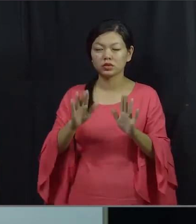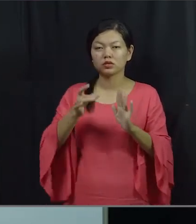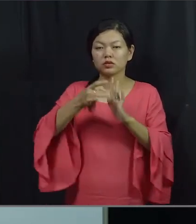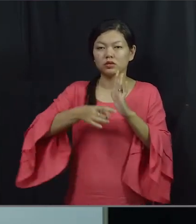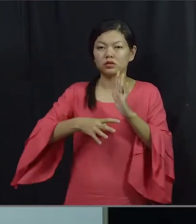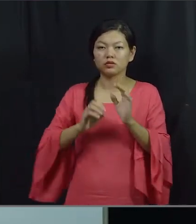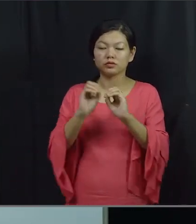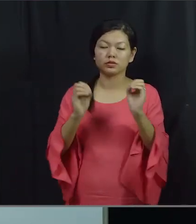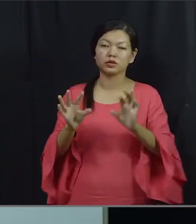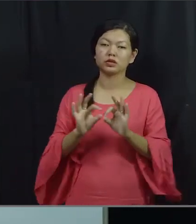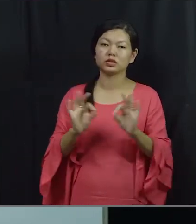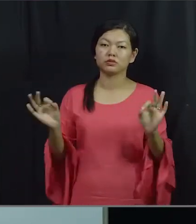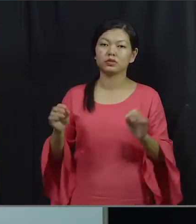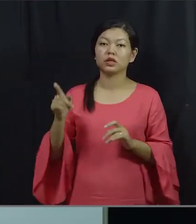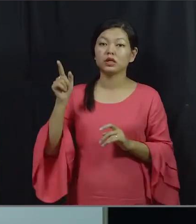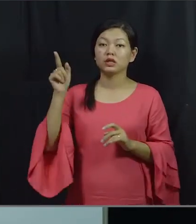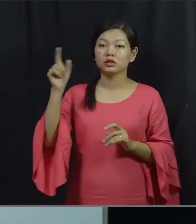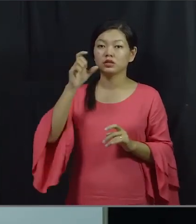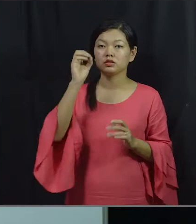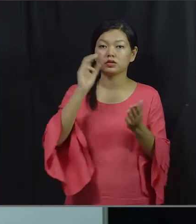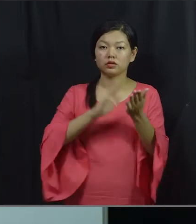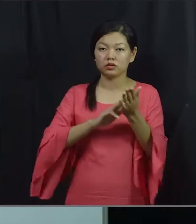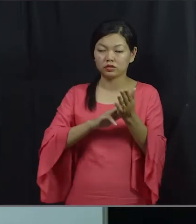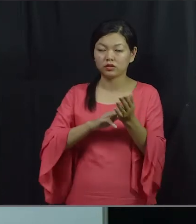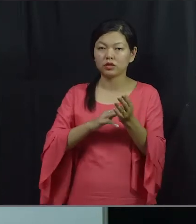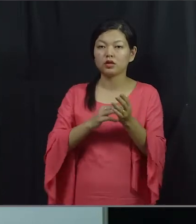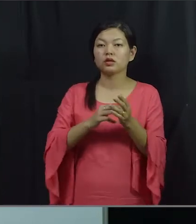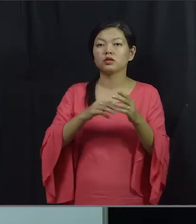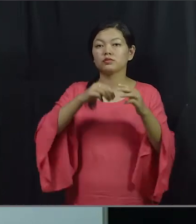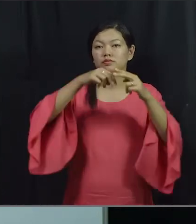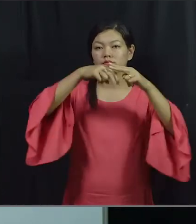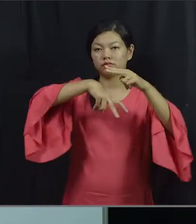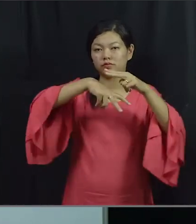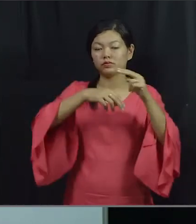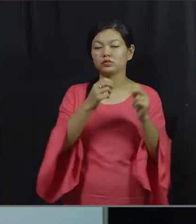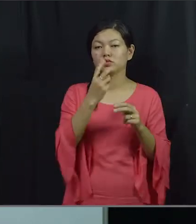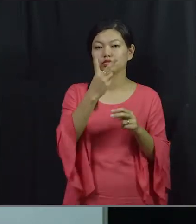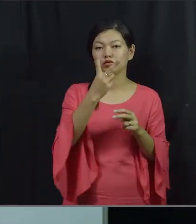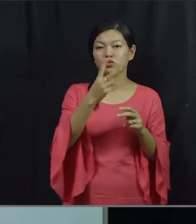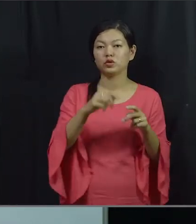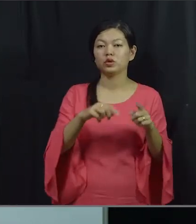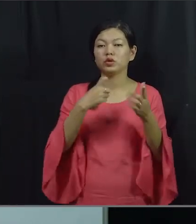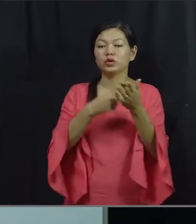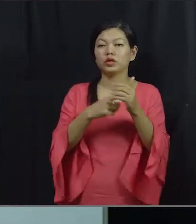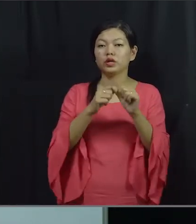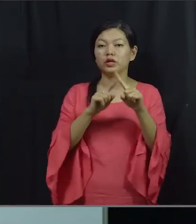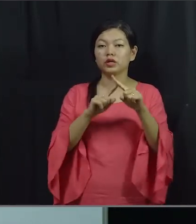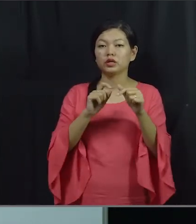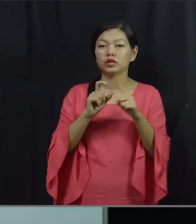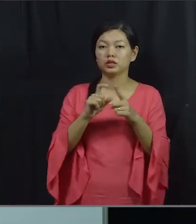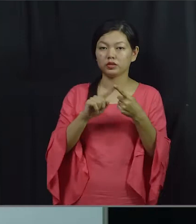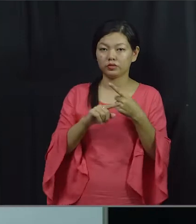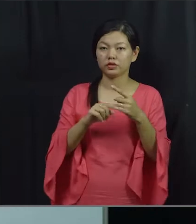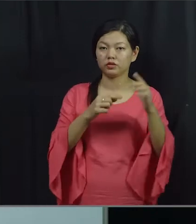this commerce can be again classified into two parts, that is trade and auxiliaries to trade. Okay, so when we